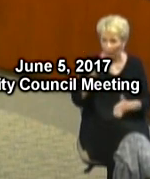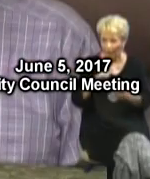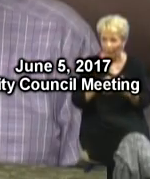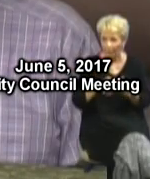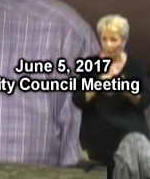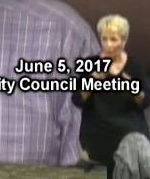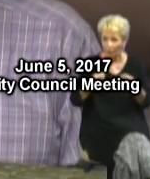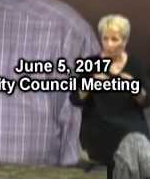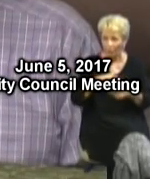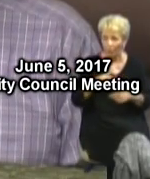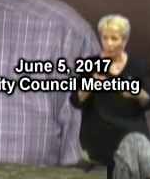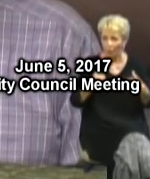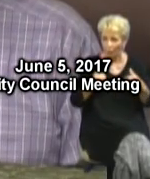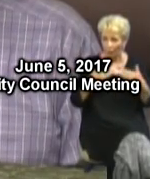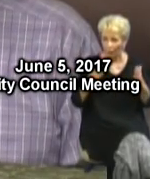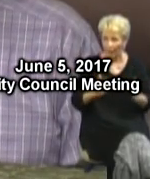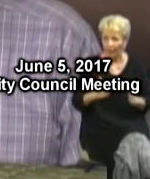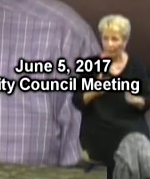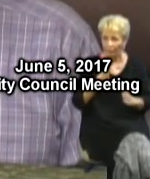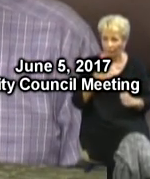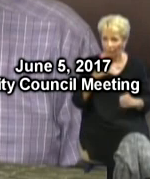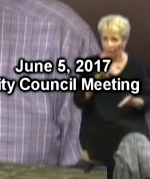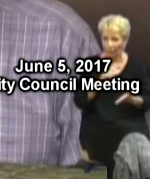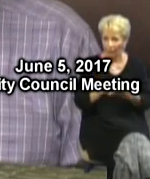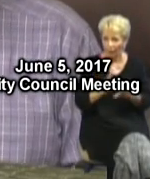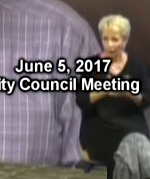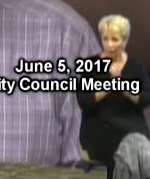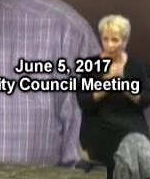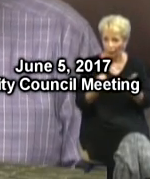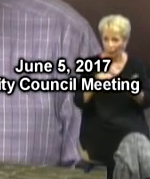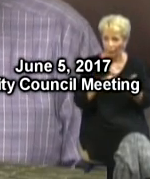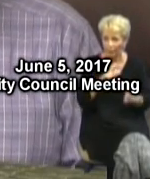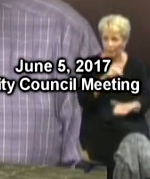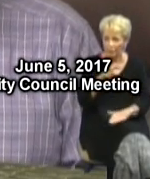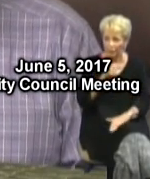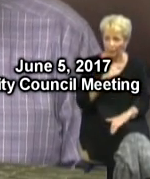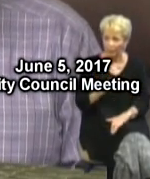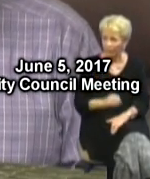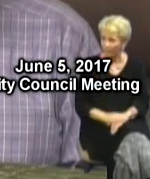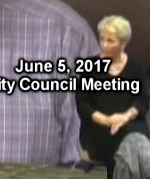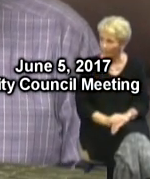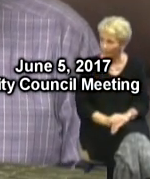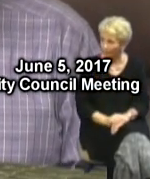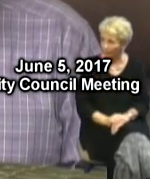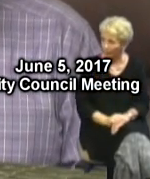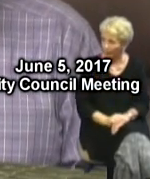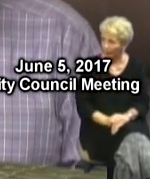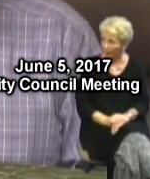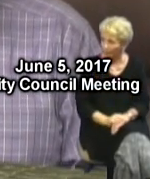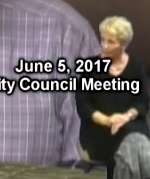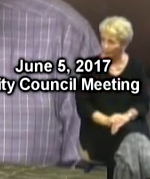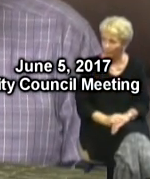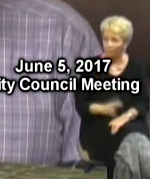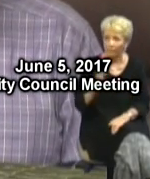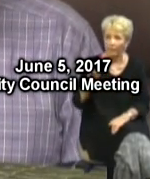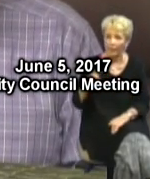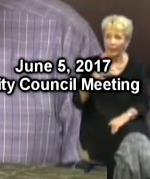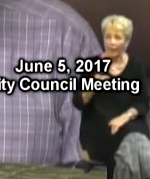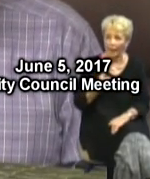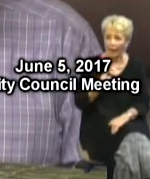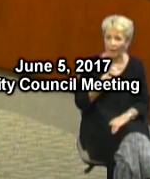owner has to that they're requesting a rezoning? I'll ask Council. Well, I